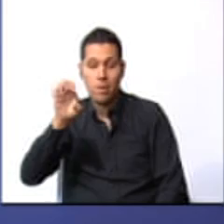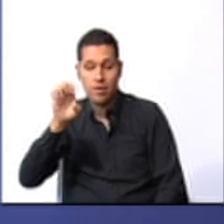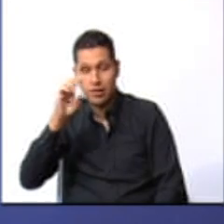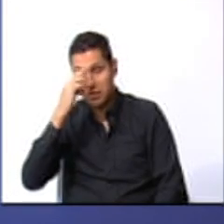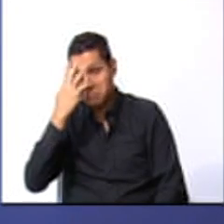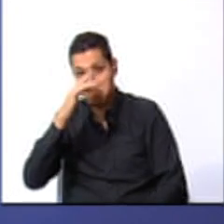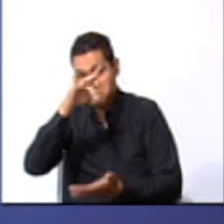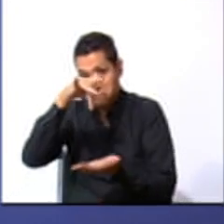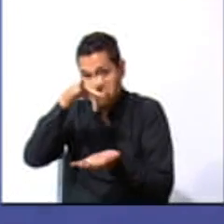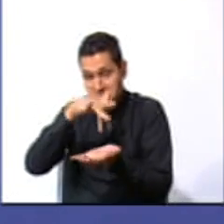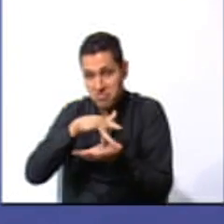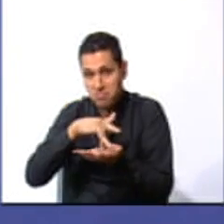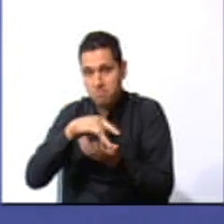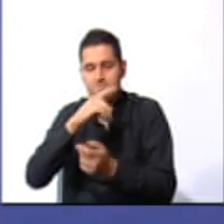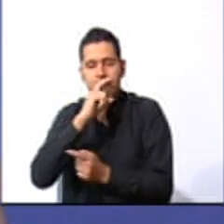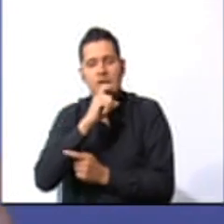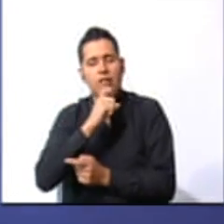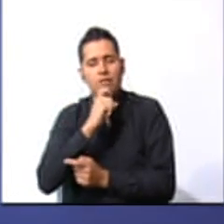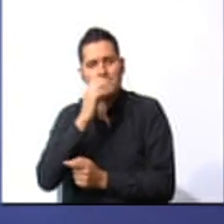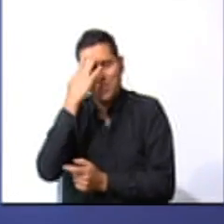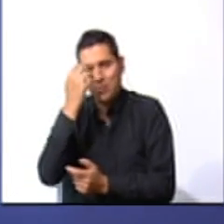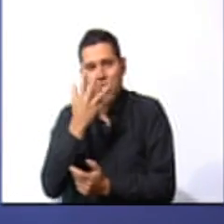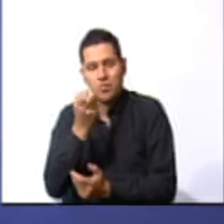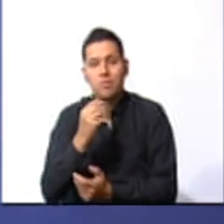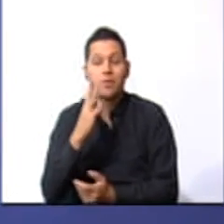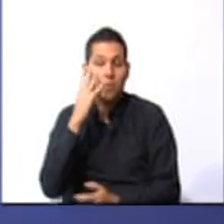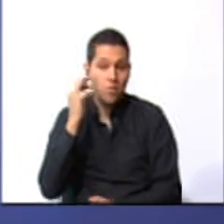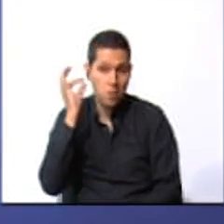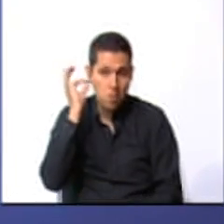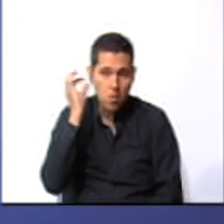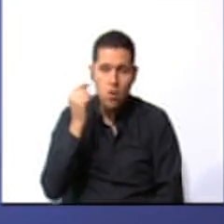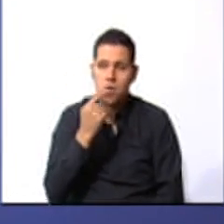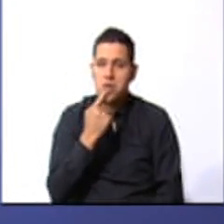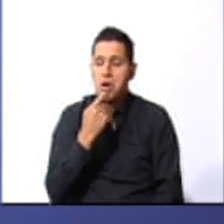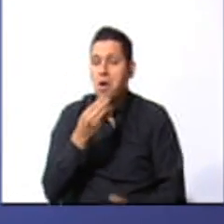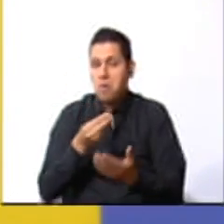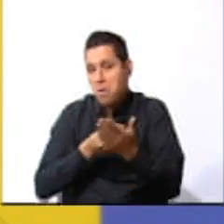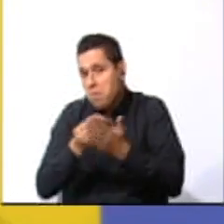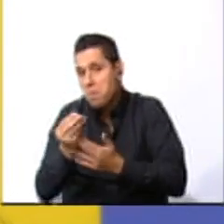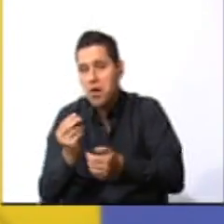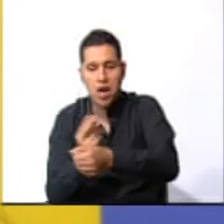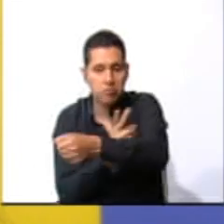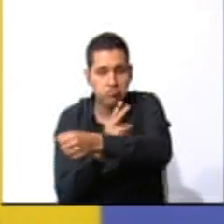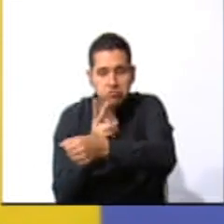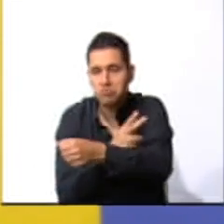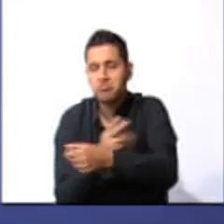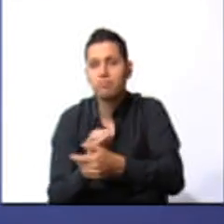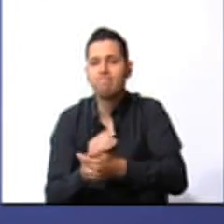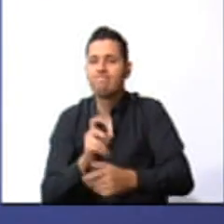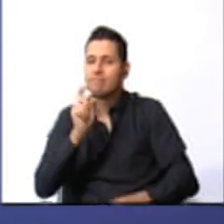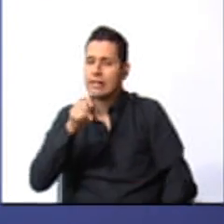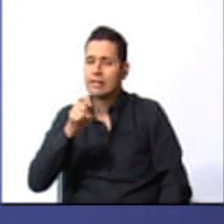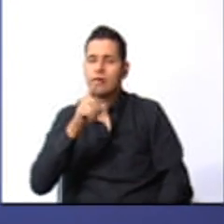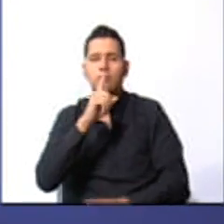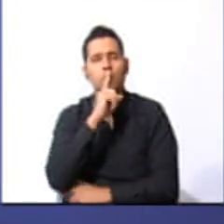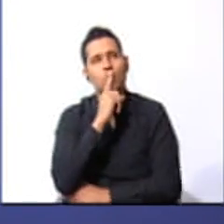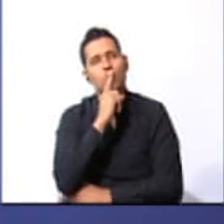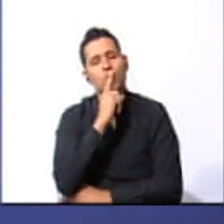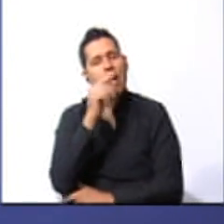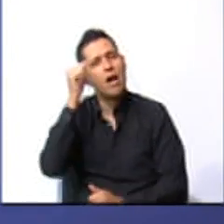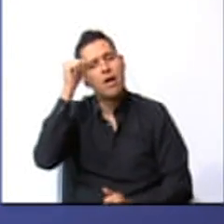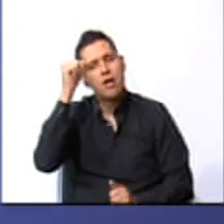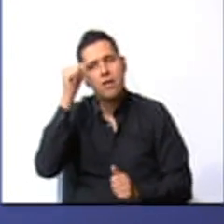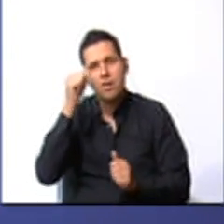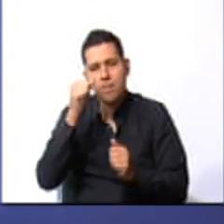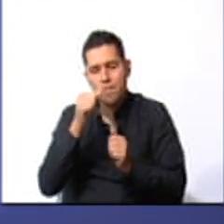my grandma because I have to buy some groceries for her. I have to remember